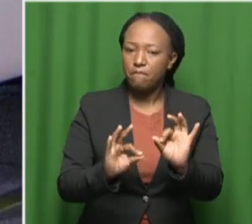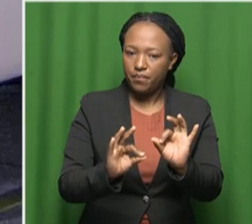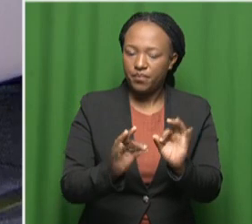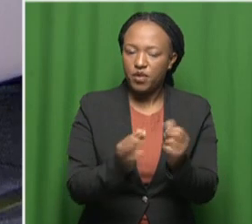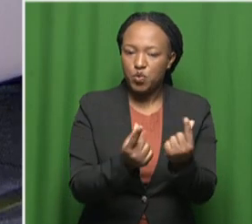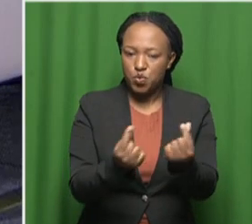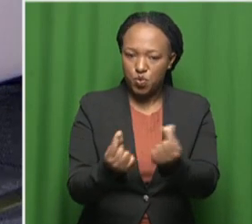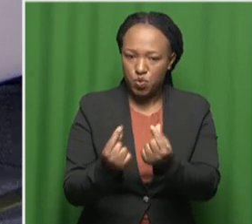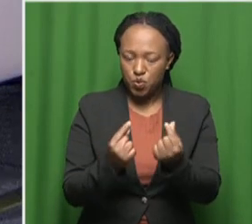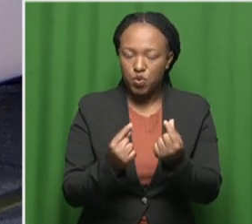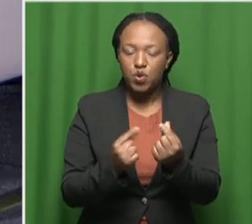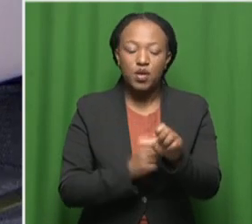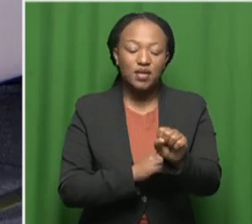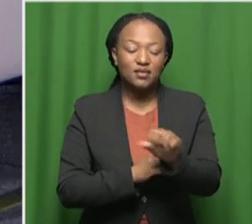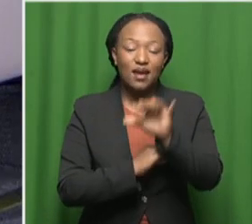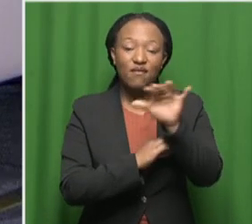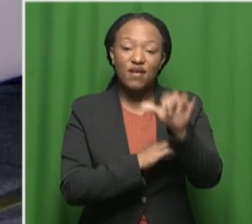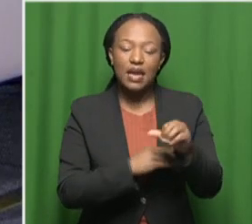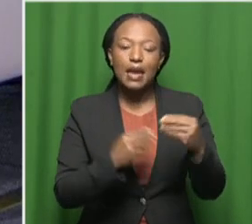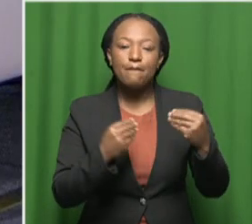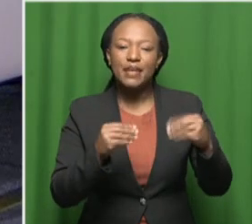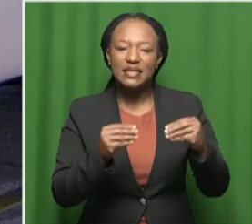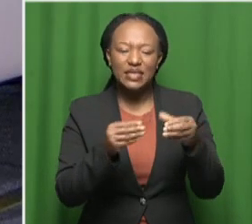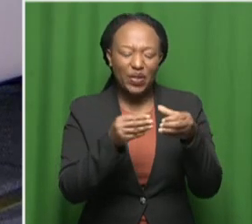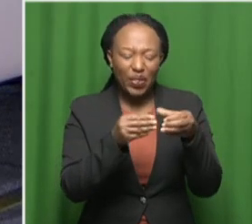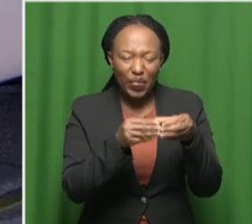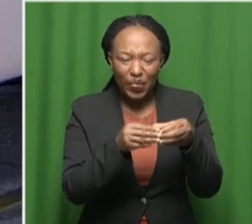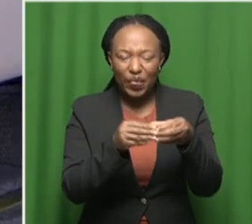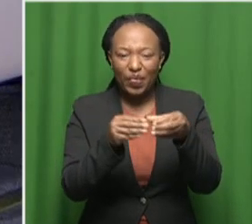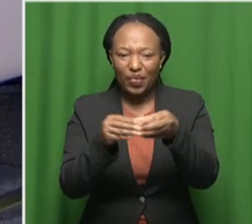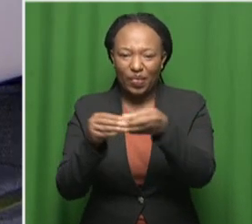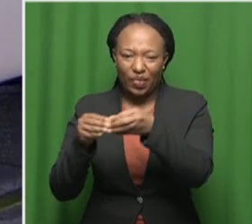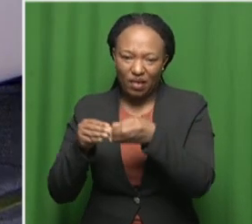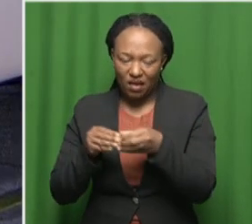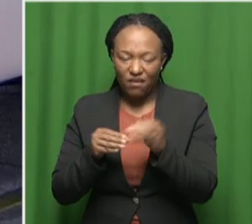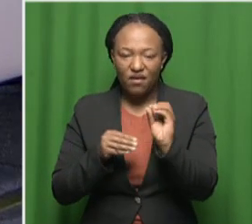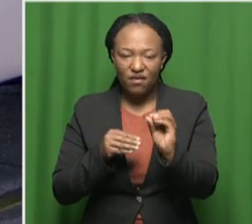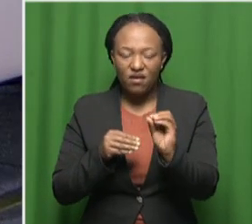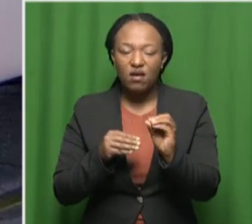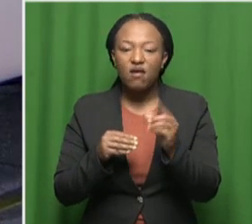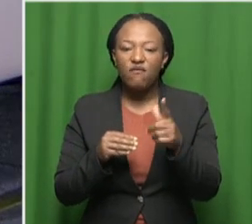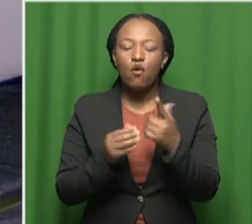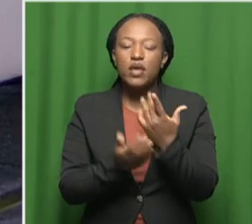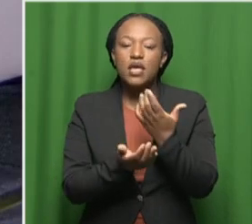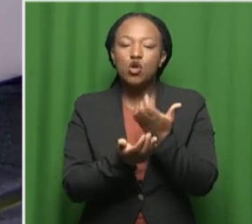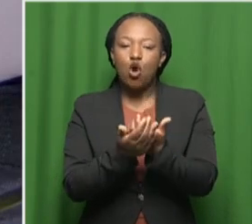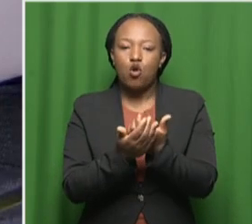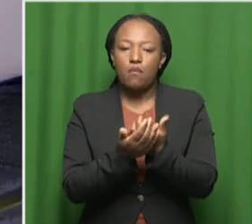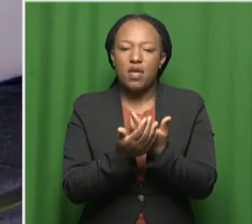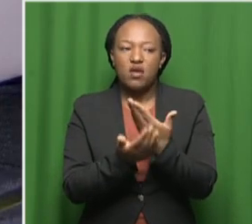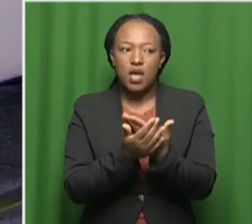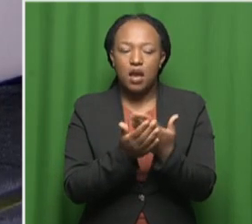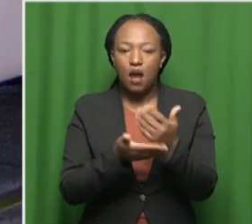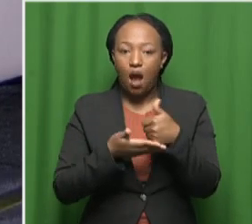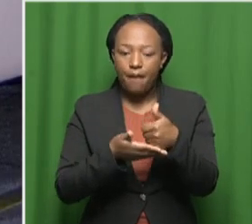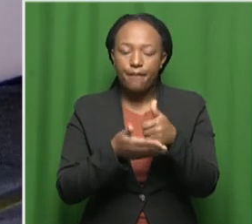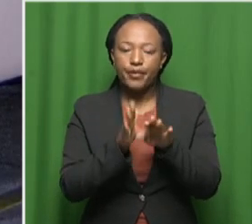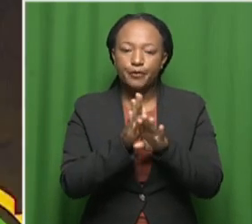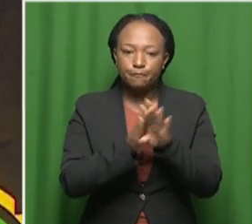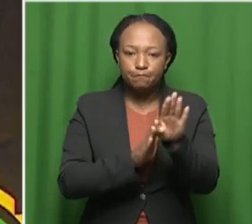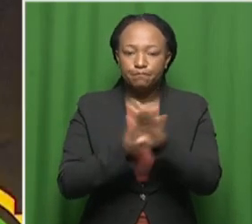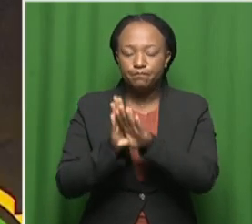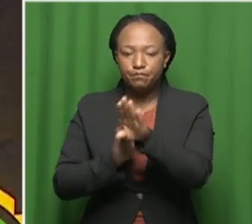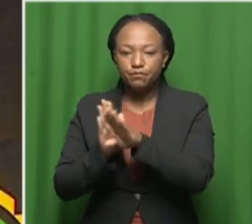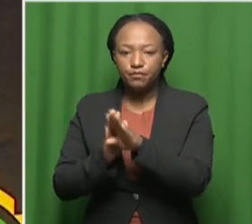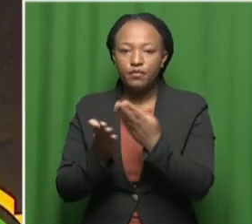small businesses, which of course should be the lifeblood of kickstarting this economy, should be benefiting, should